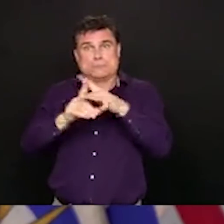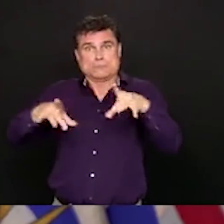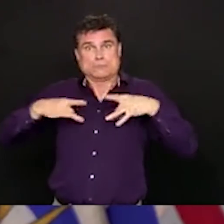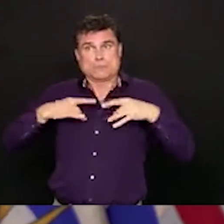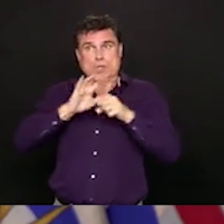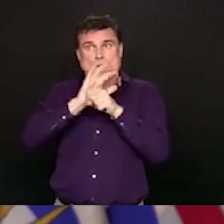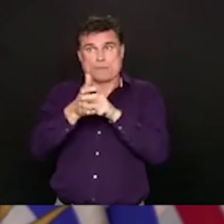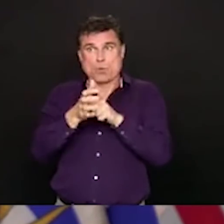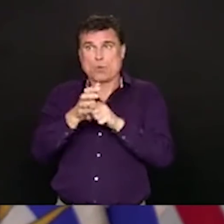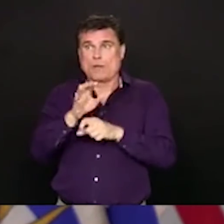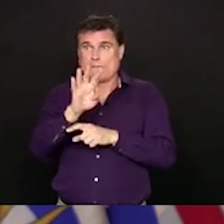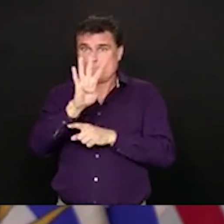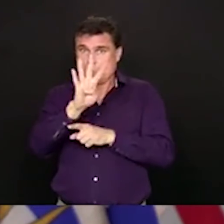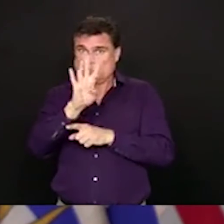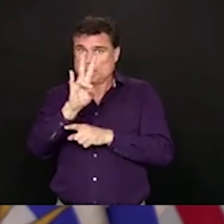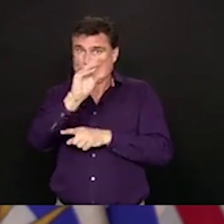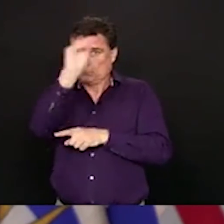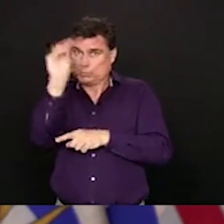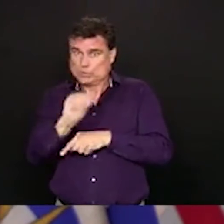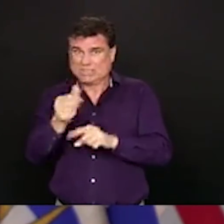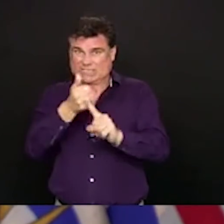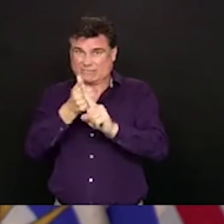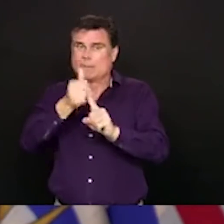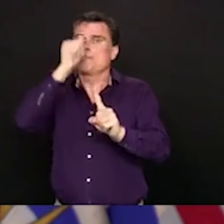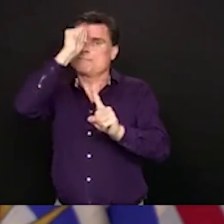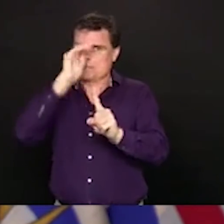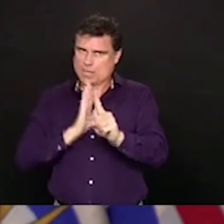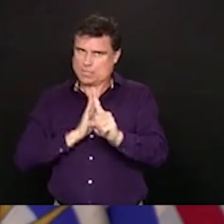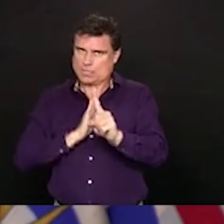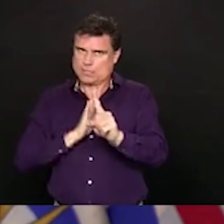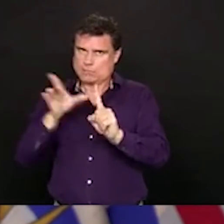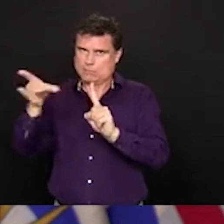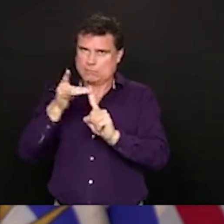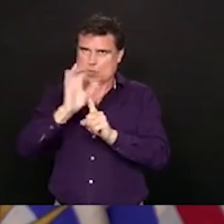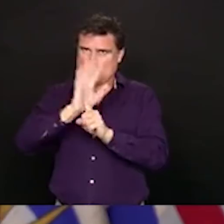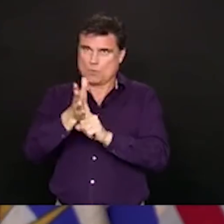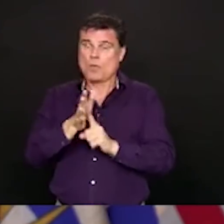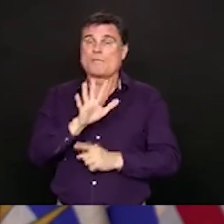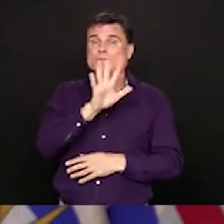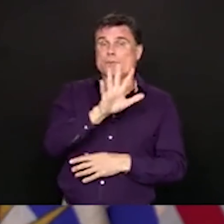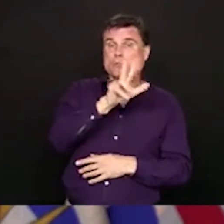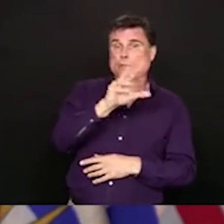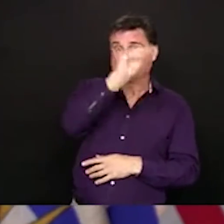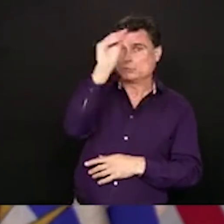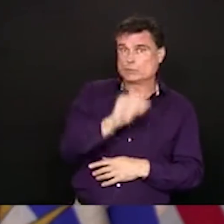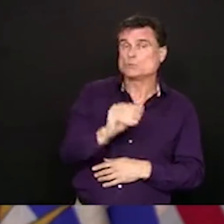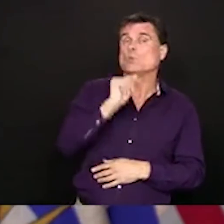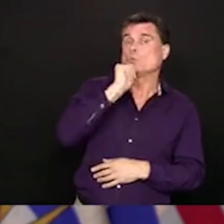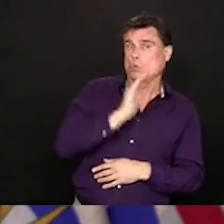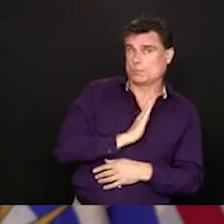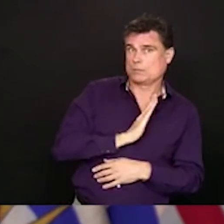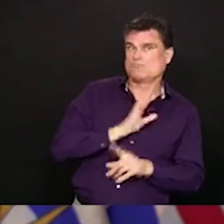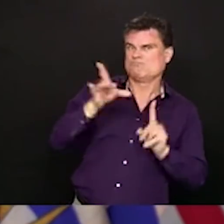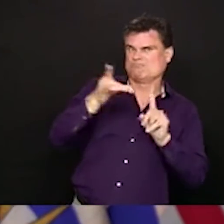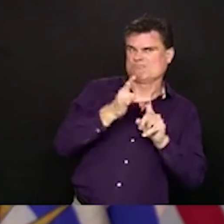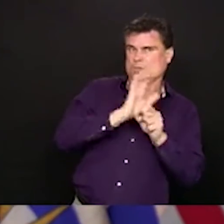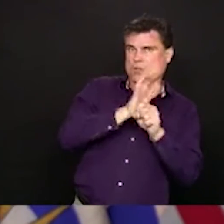that reflects, of course, that many of our cases are healthcare workers, at least early on. We also